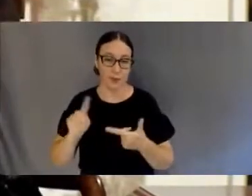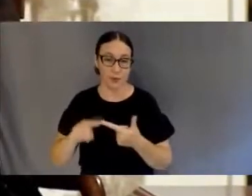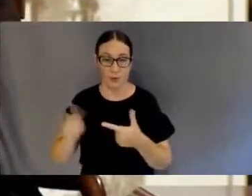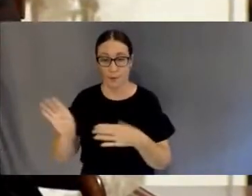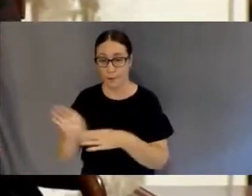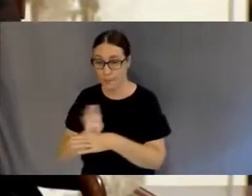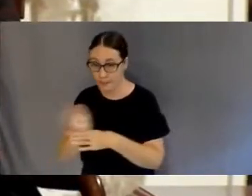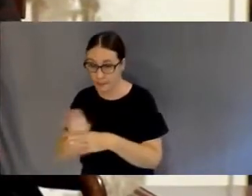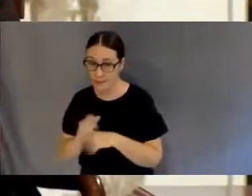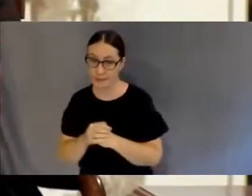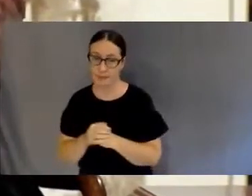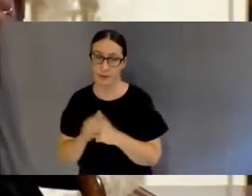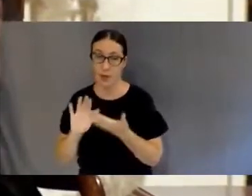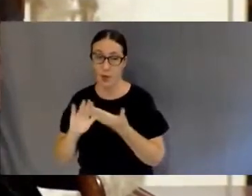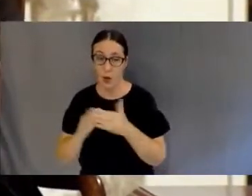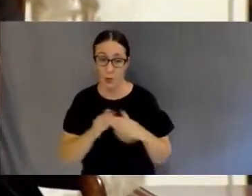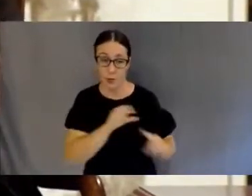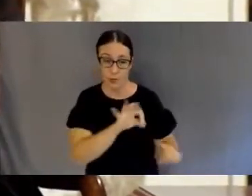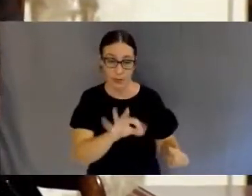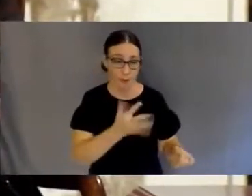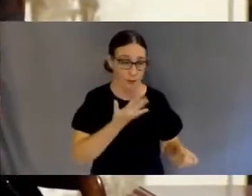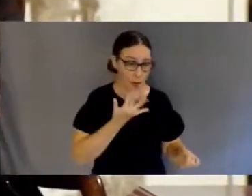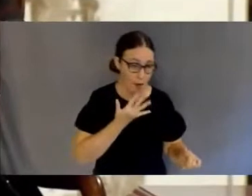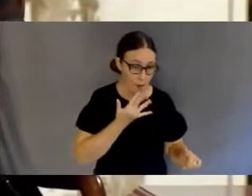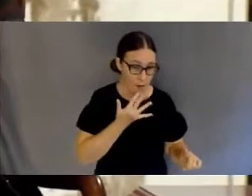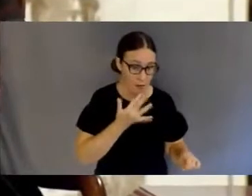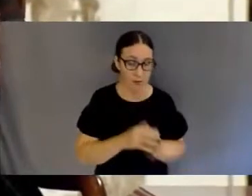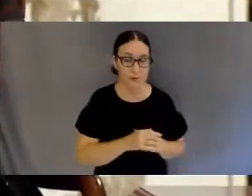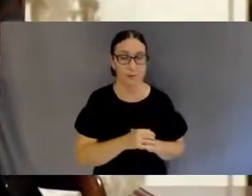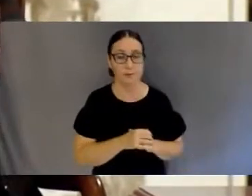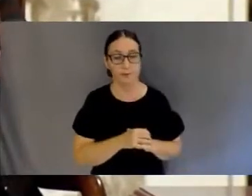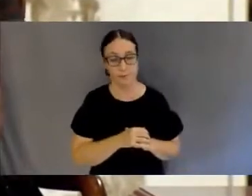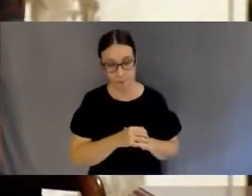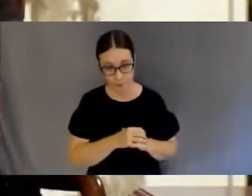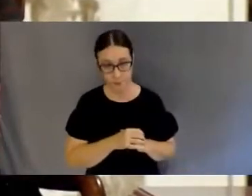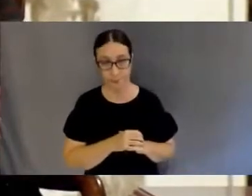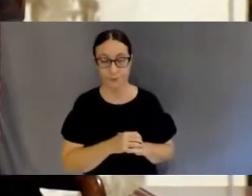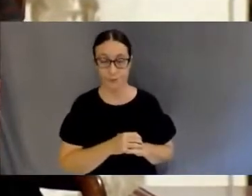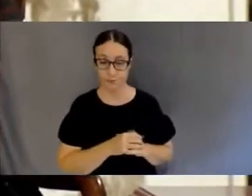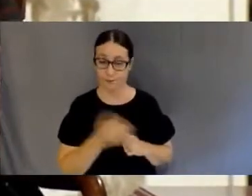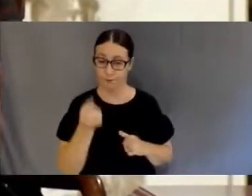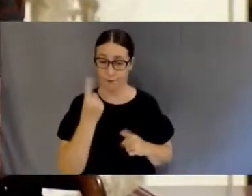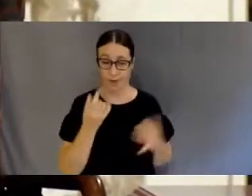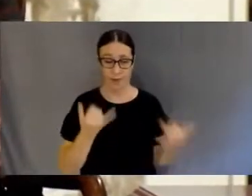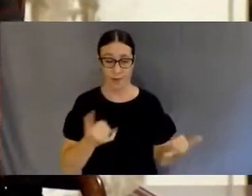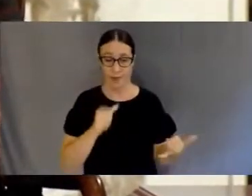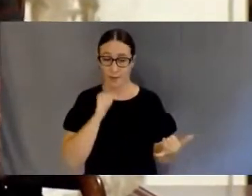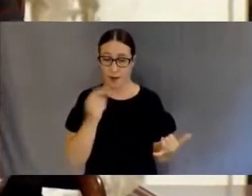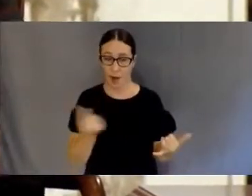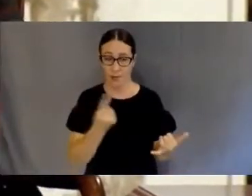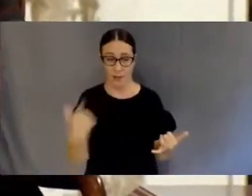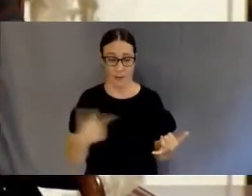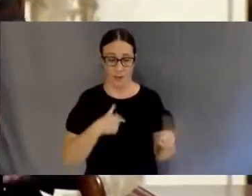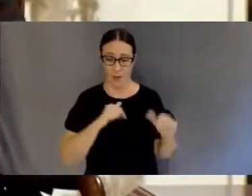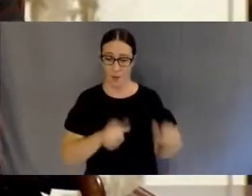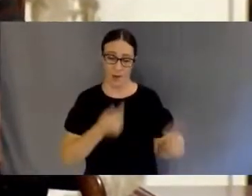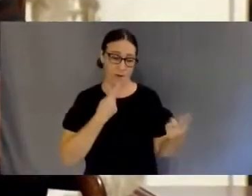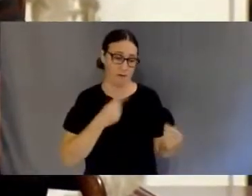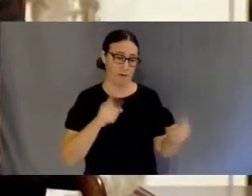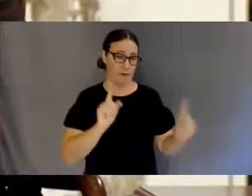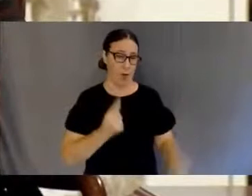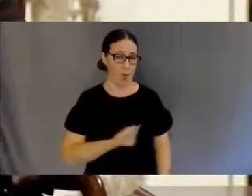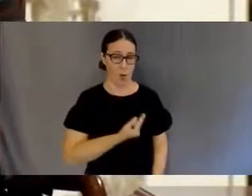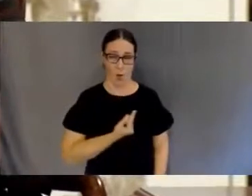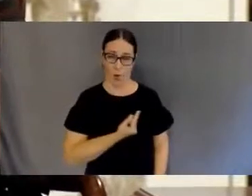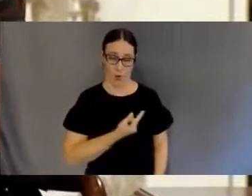businesses, in communities of color, but this is not something that we can accomplish on our